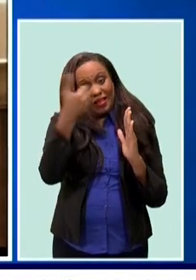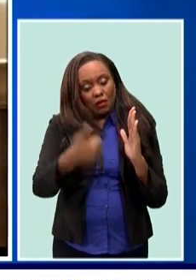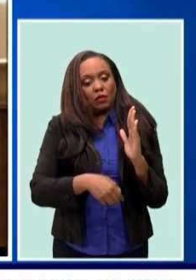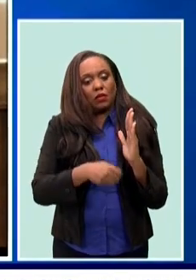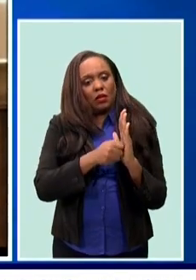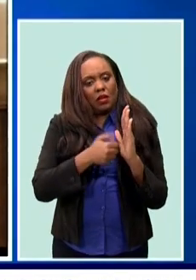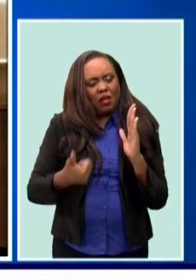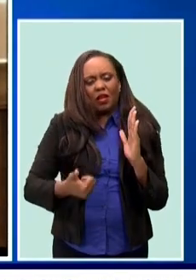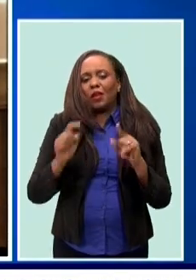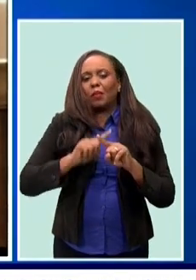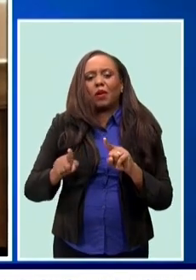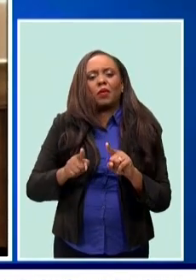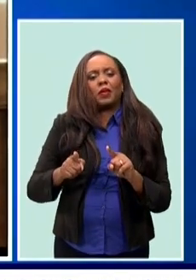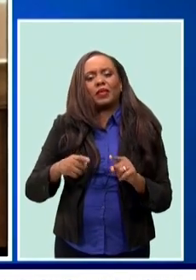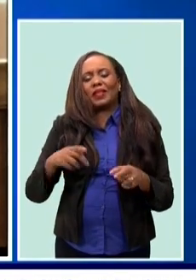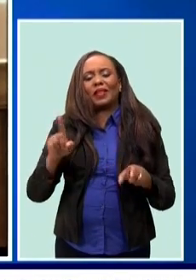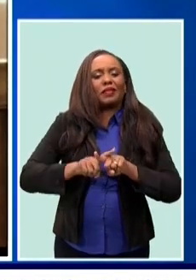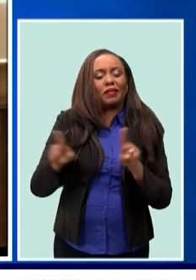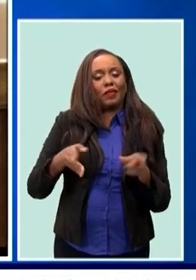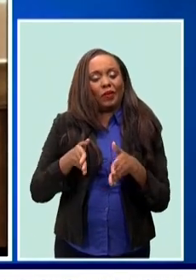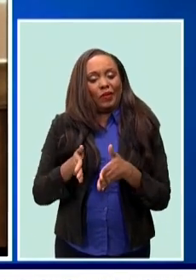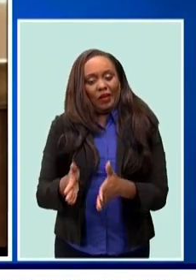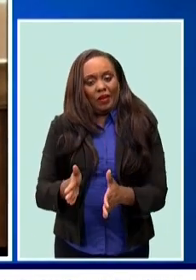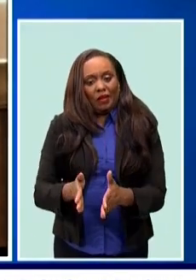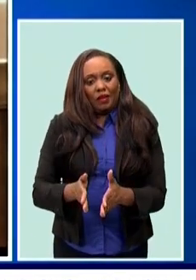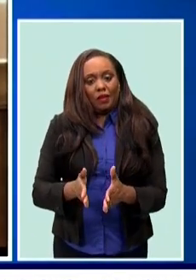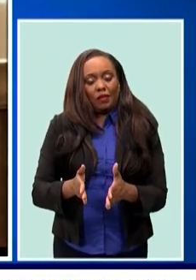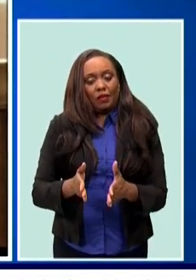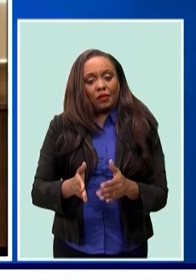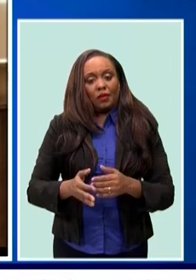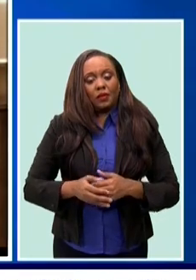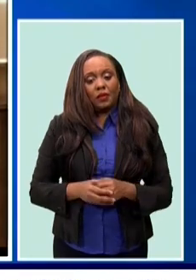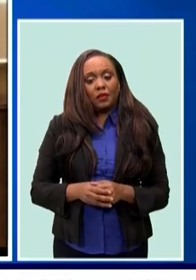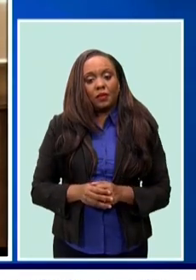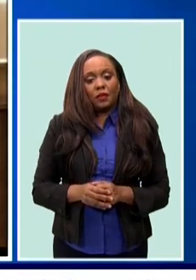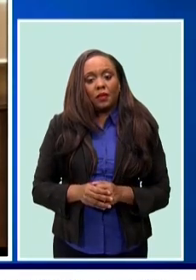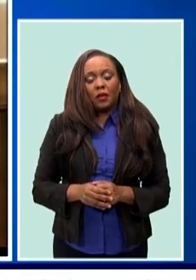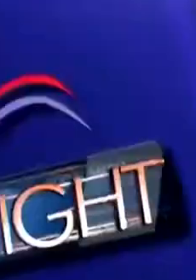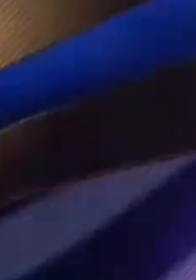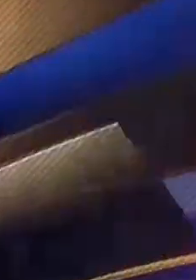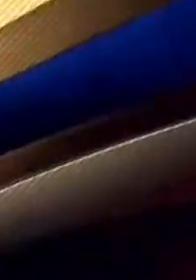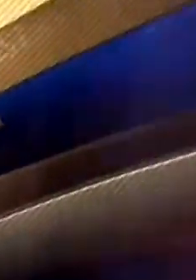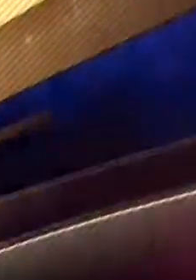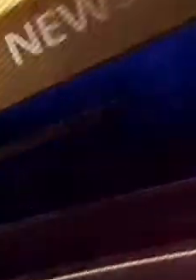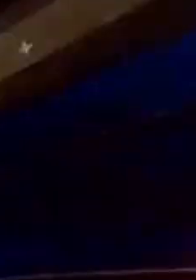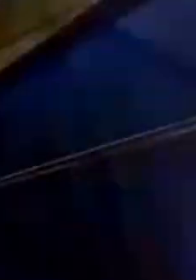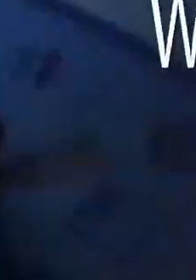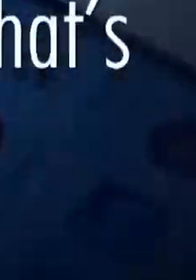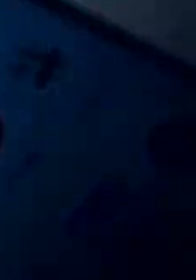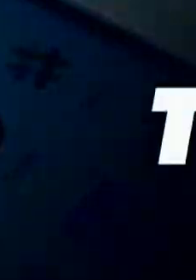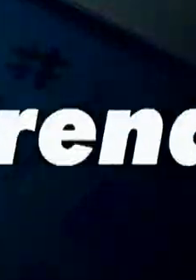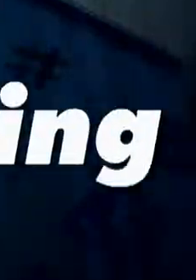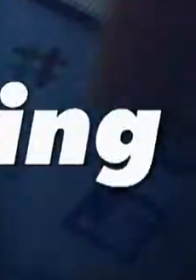but we are doing it differently this time without people getting any notice.